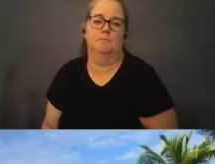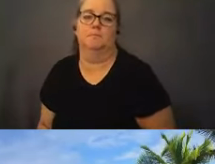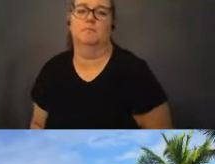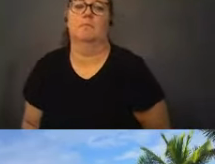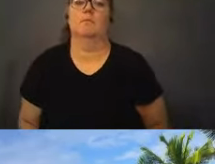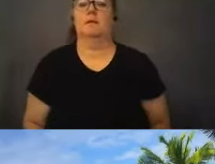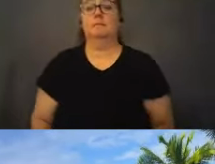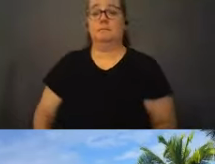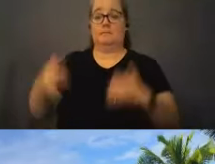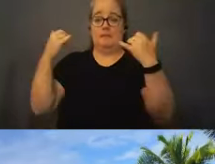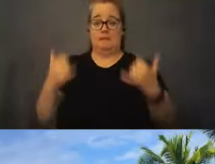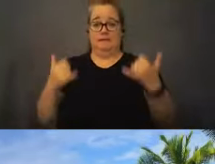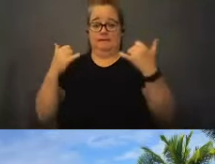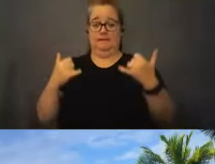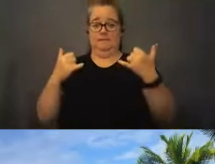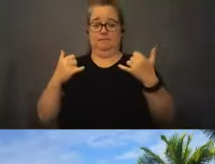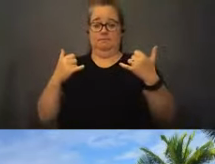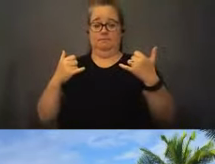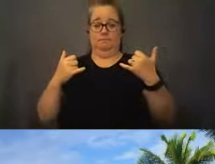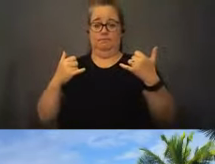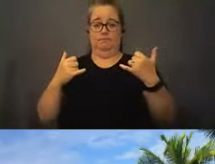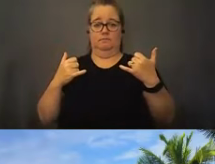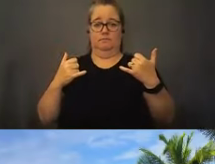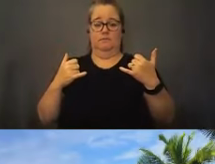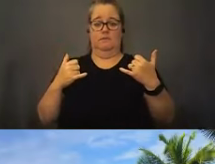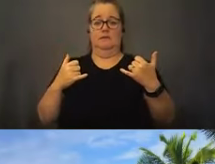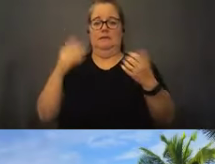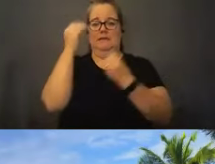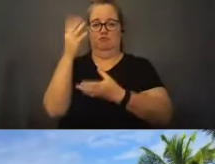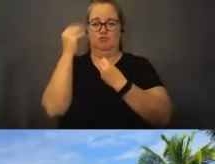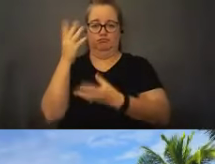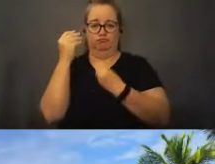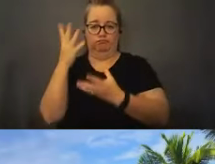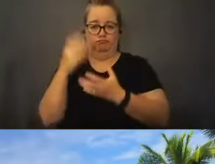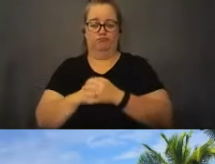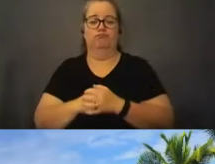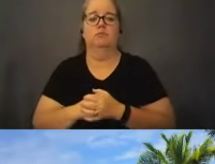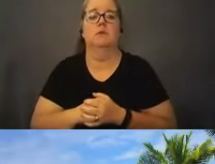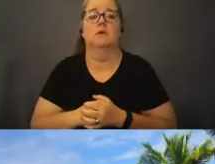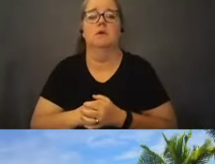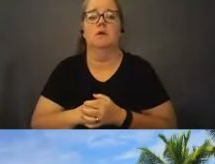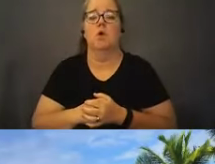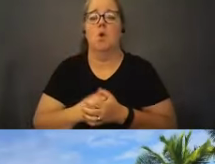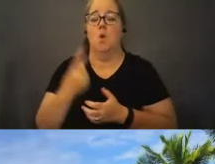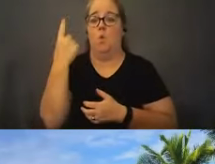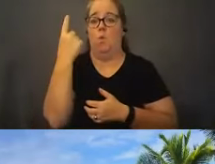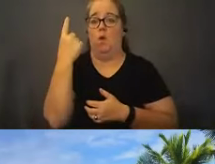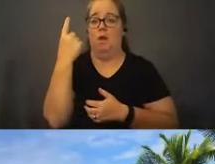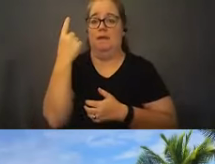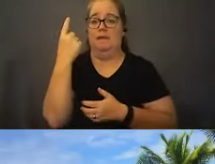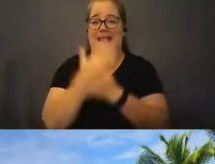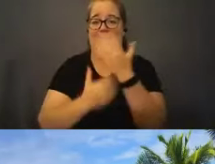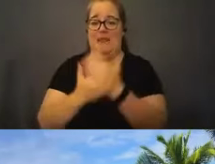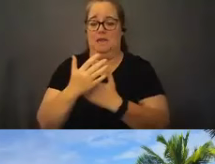So here are some of the facts. We just put that one hand on top of the